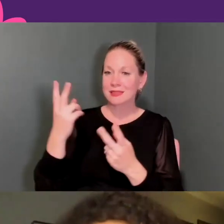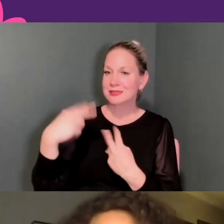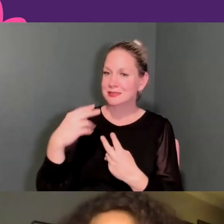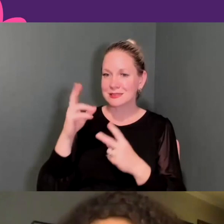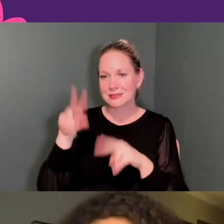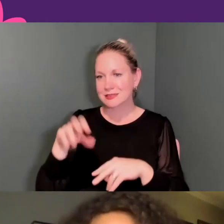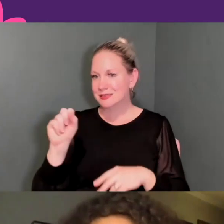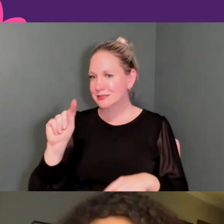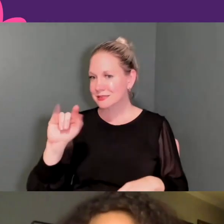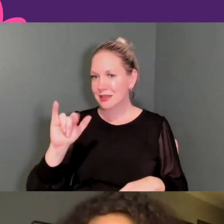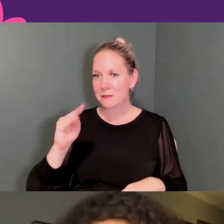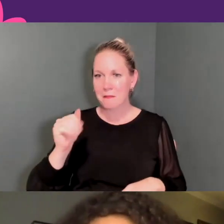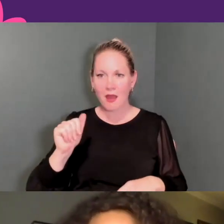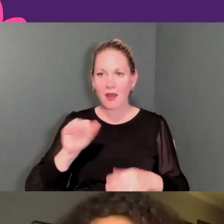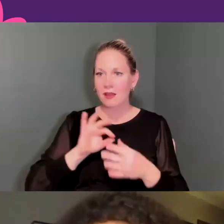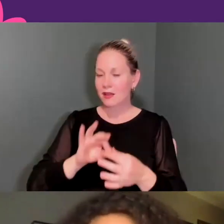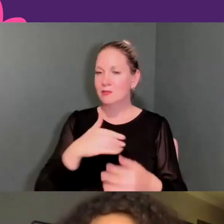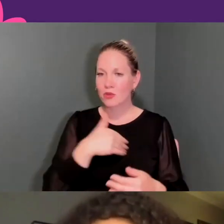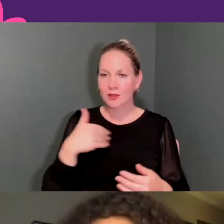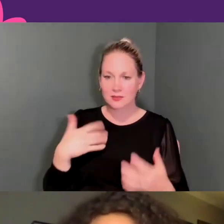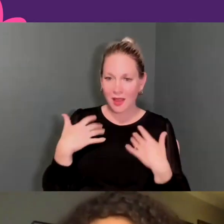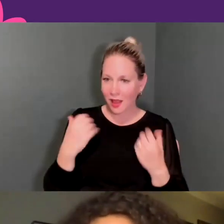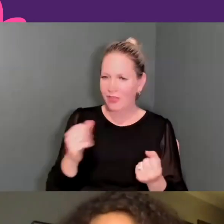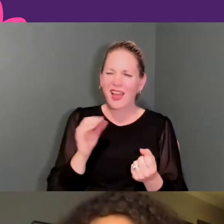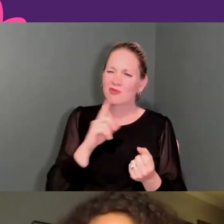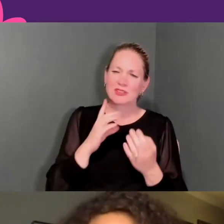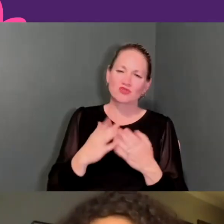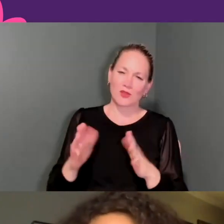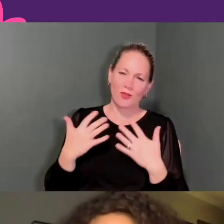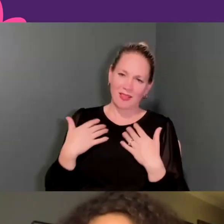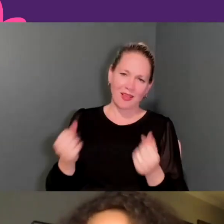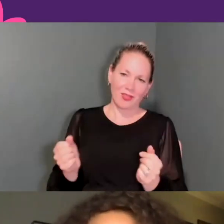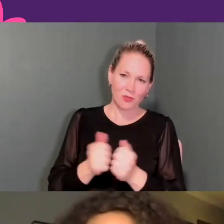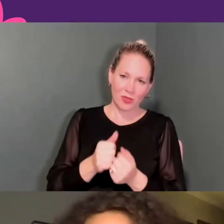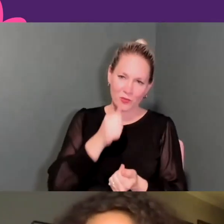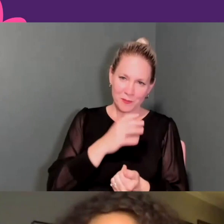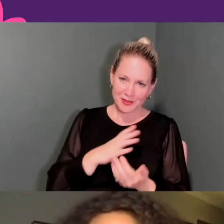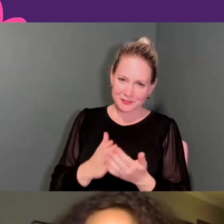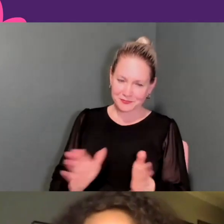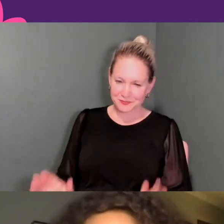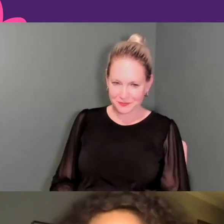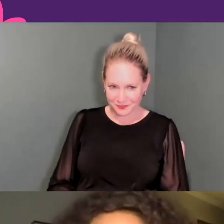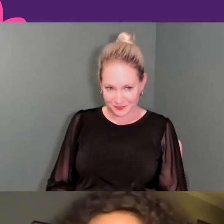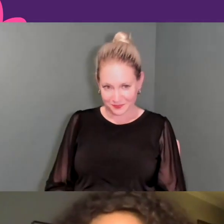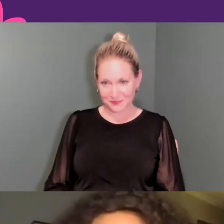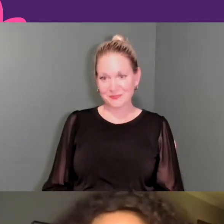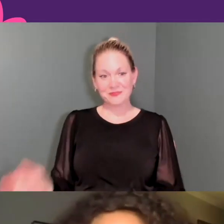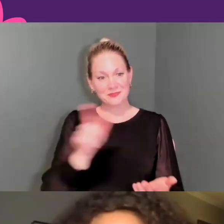breast health and just general health amongst women. Wonderful. And Ali.